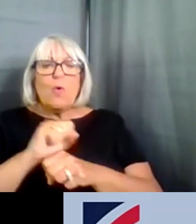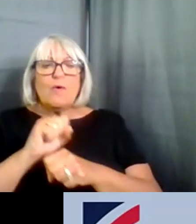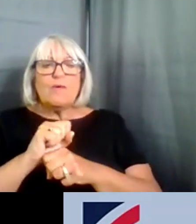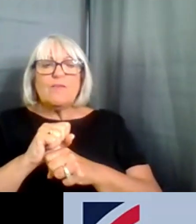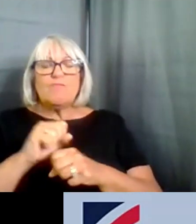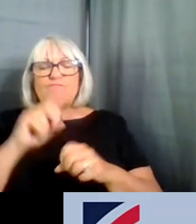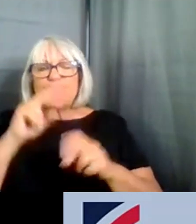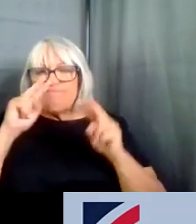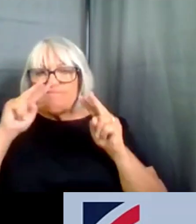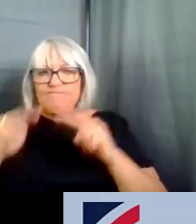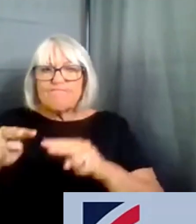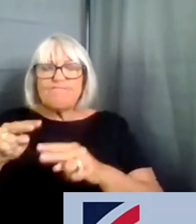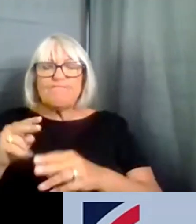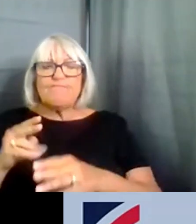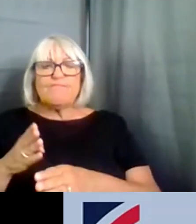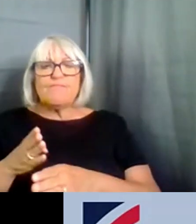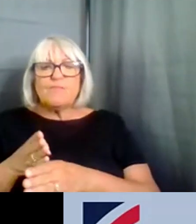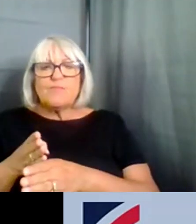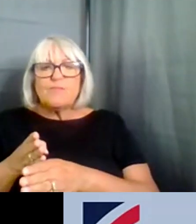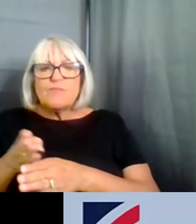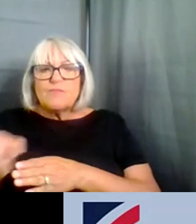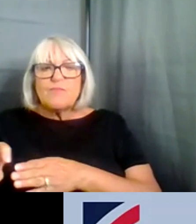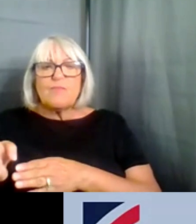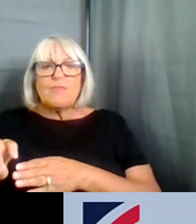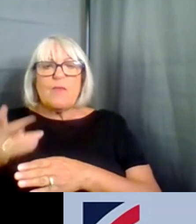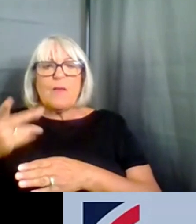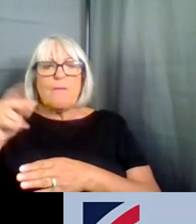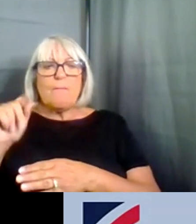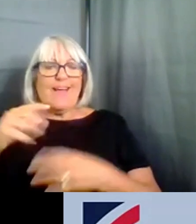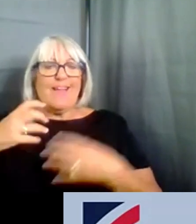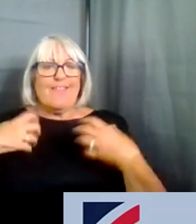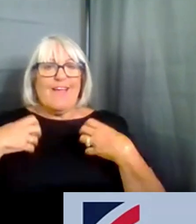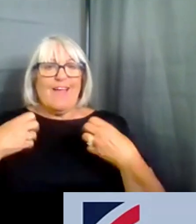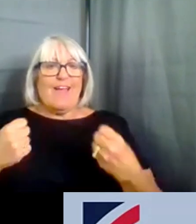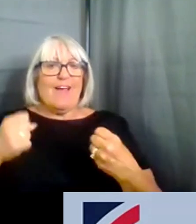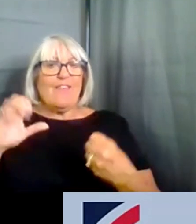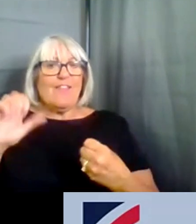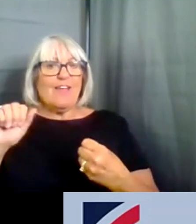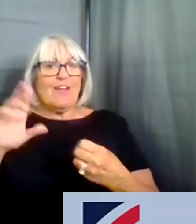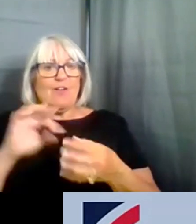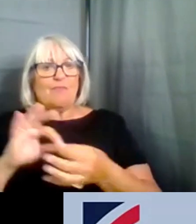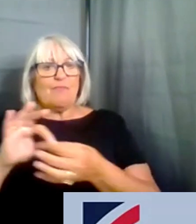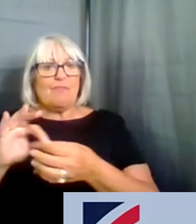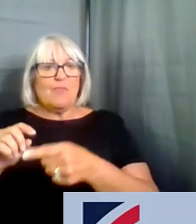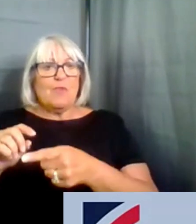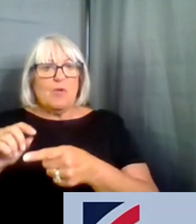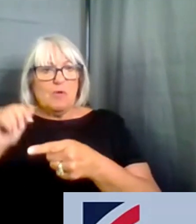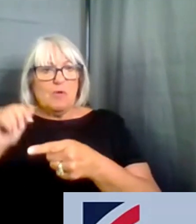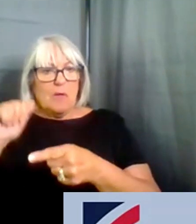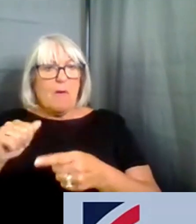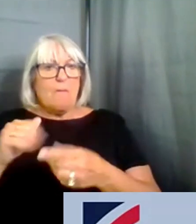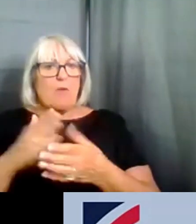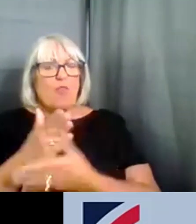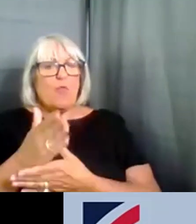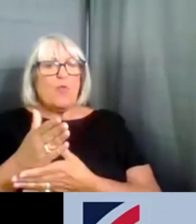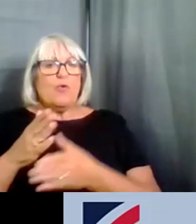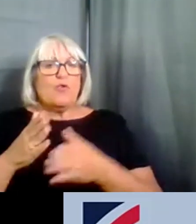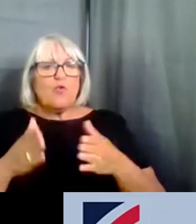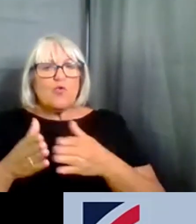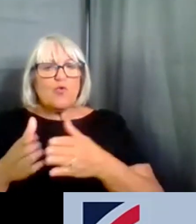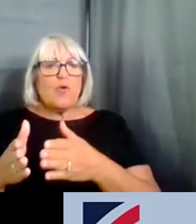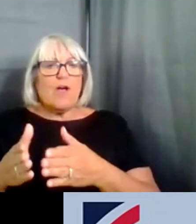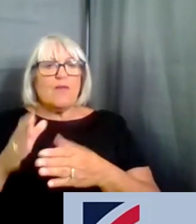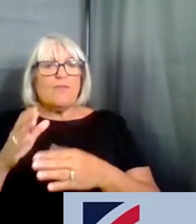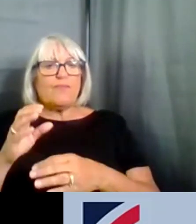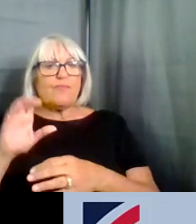in the healthcare space. And oftentimes the on-ramp can be direct care, part of the direct care workforce. So there are paths there.